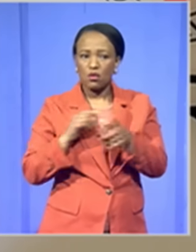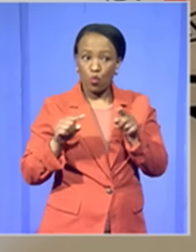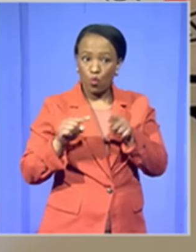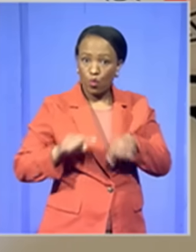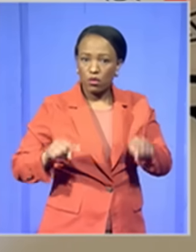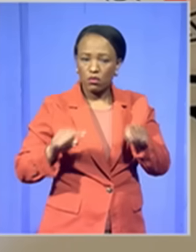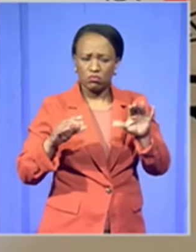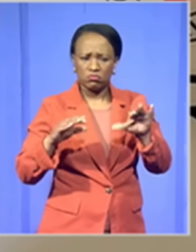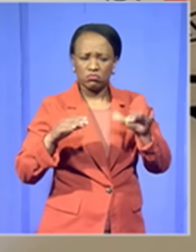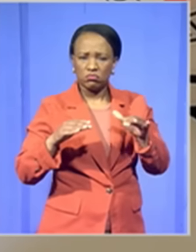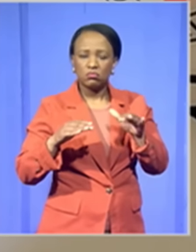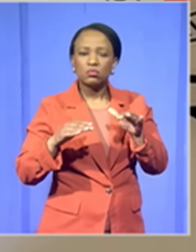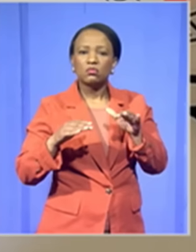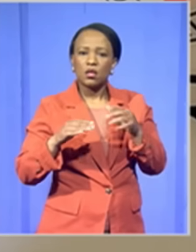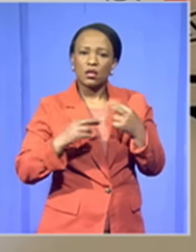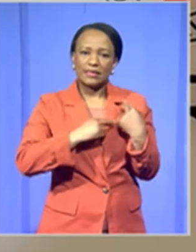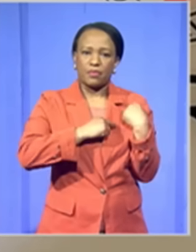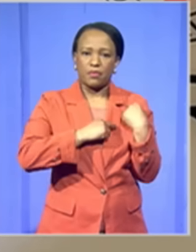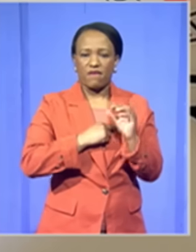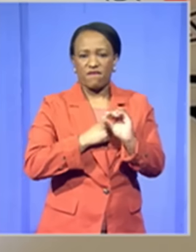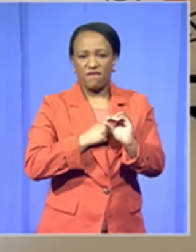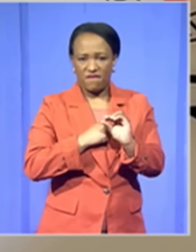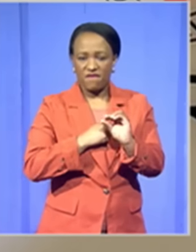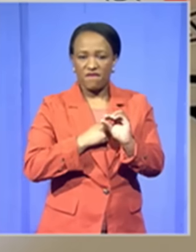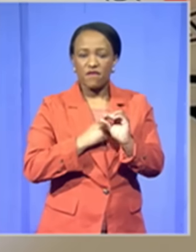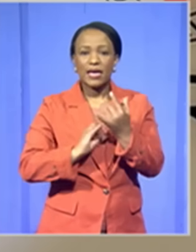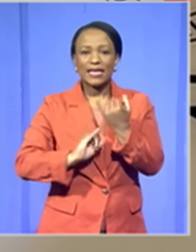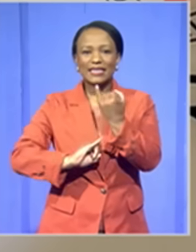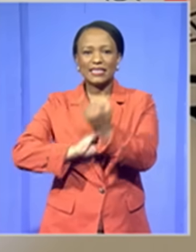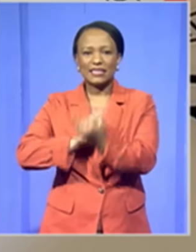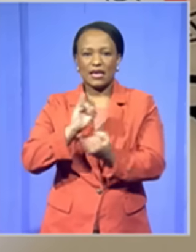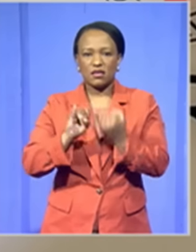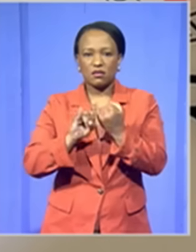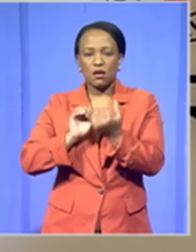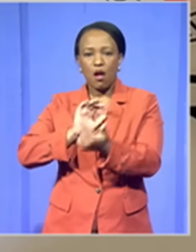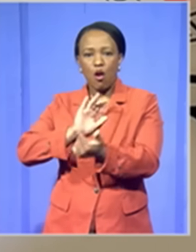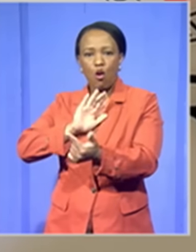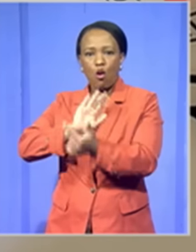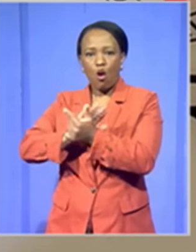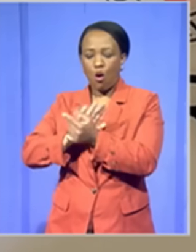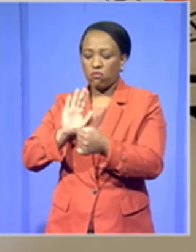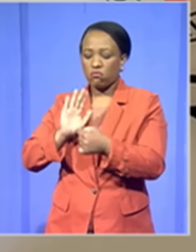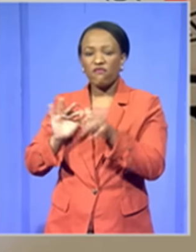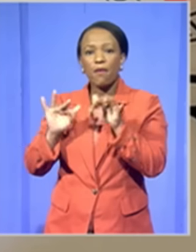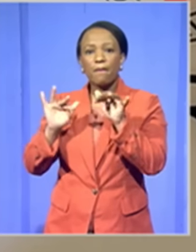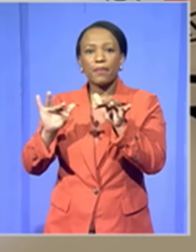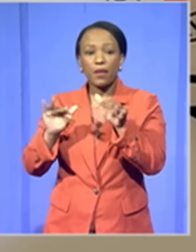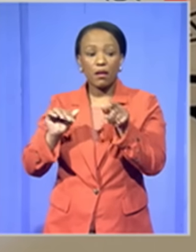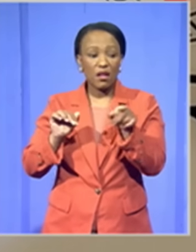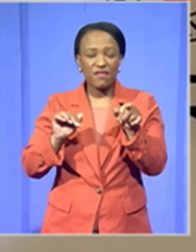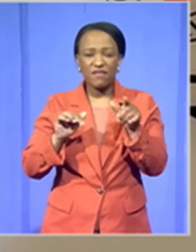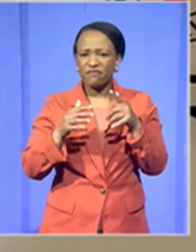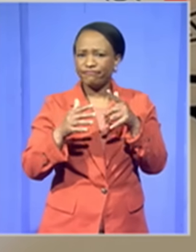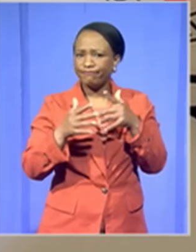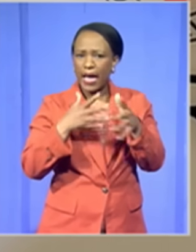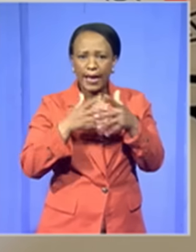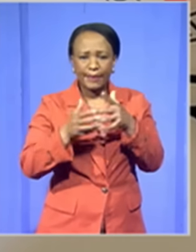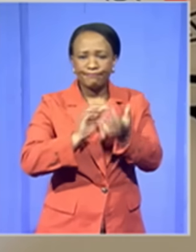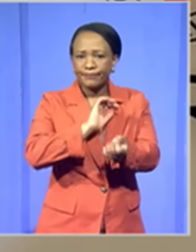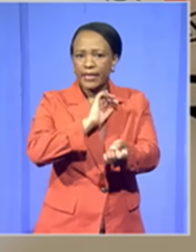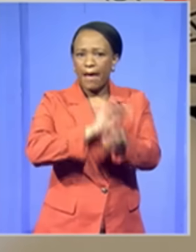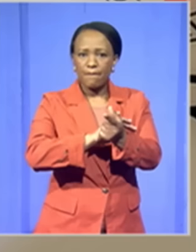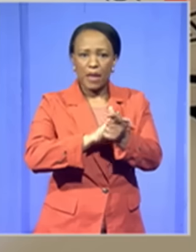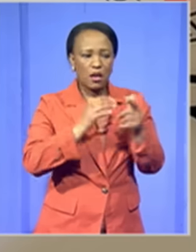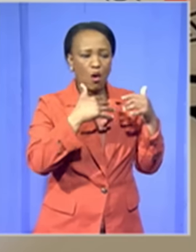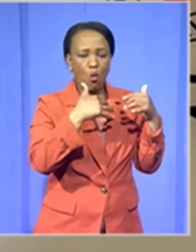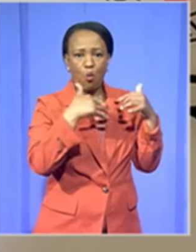we stand on the right side of international humanitarian law, that in instances of conflict that may arise,